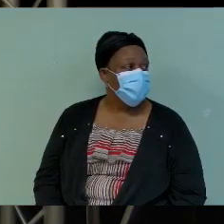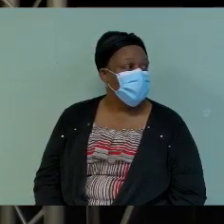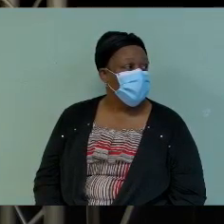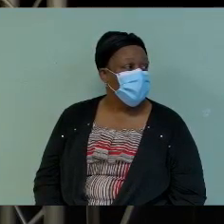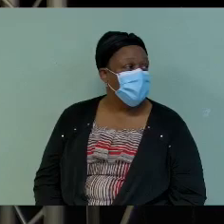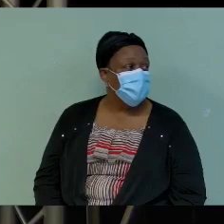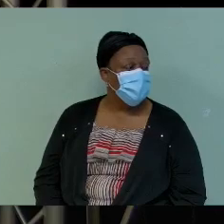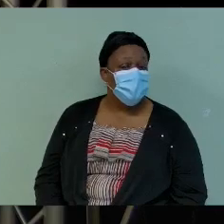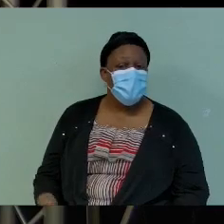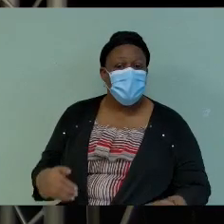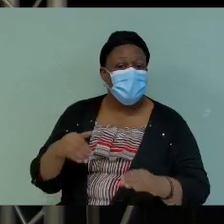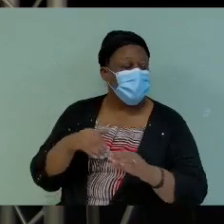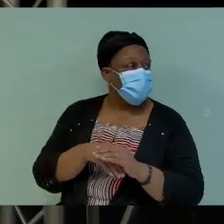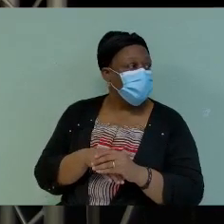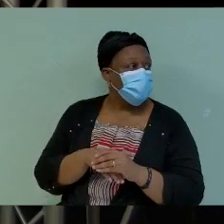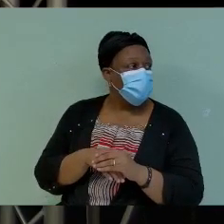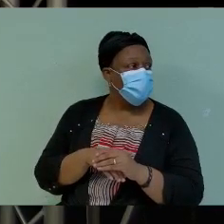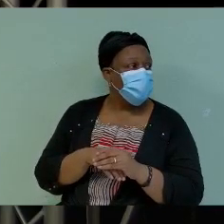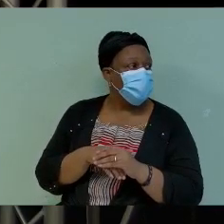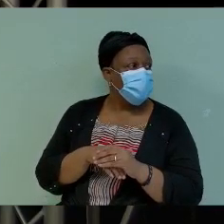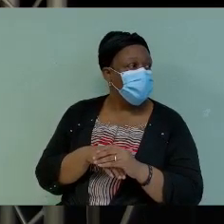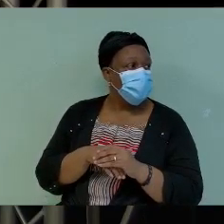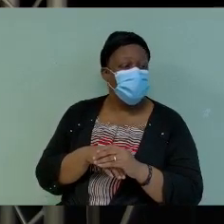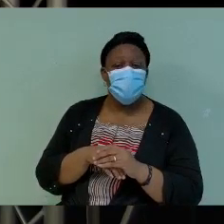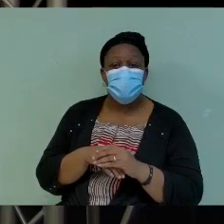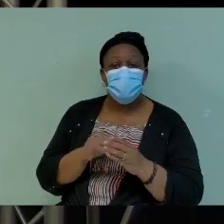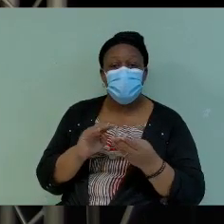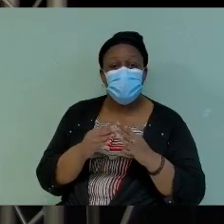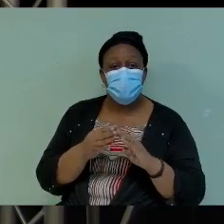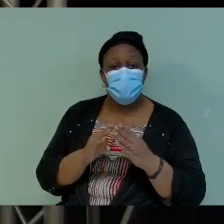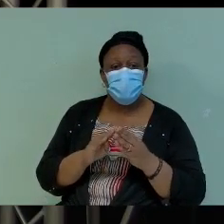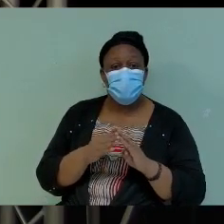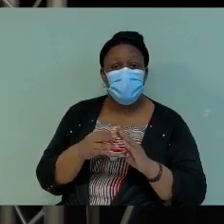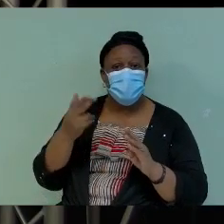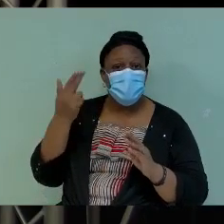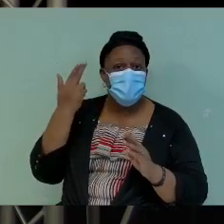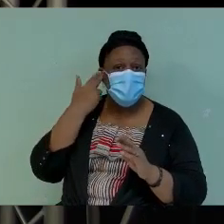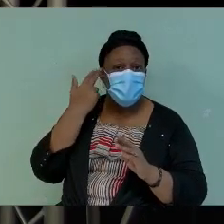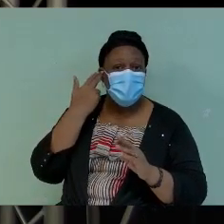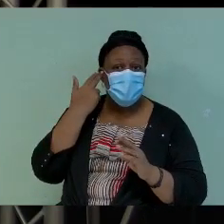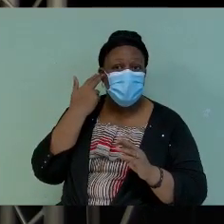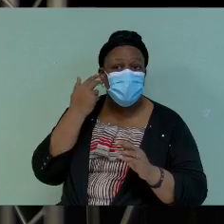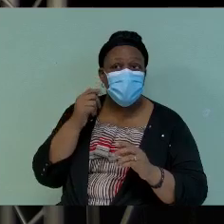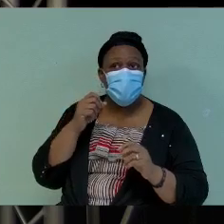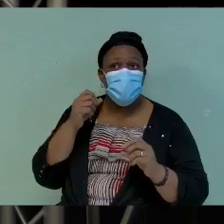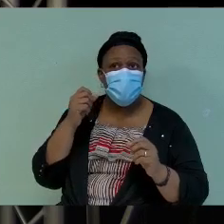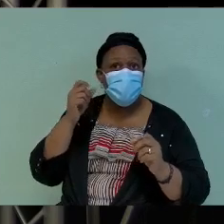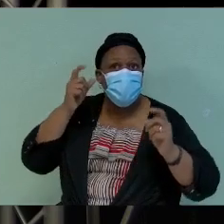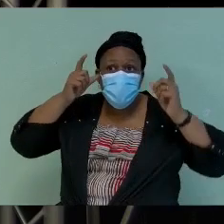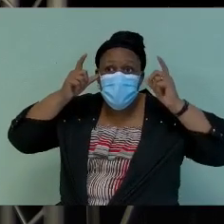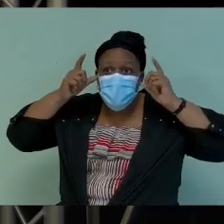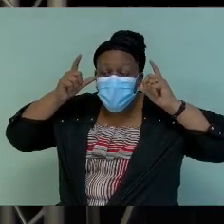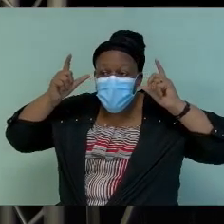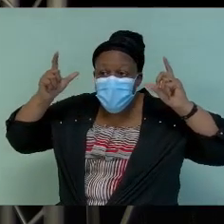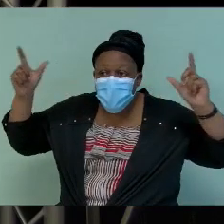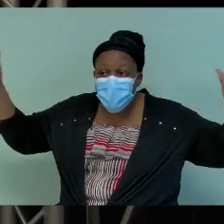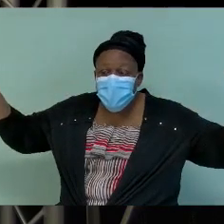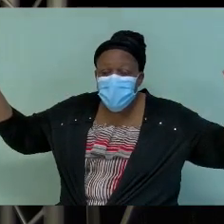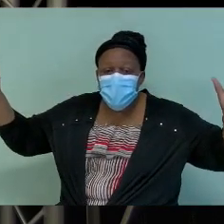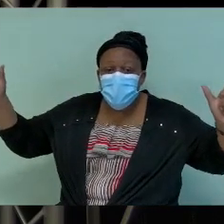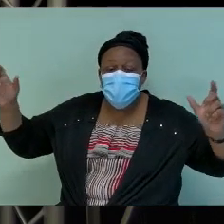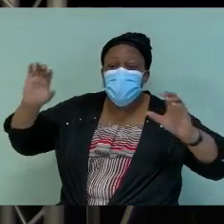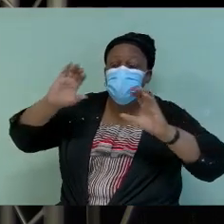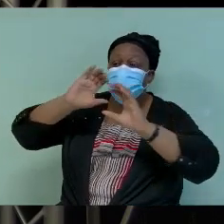horn. I received some information from the general manager of SOL, Mr.